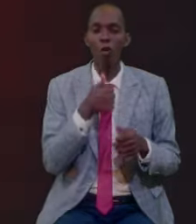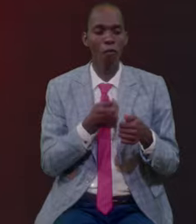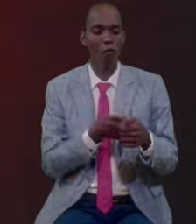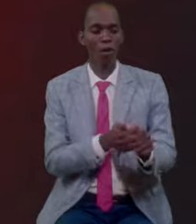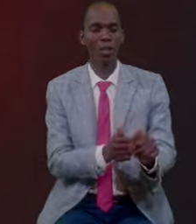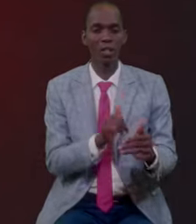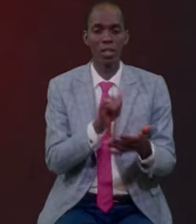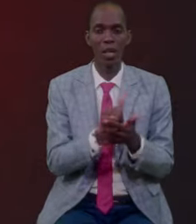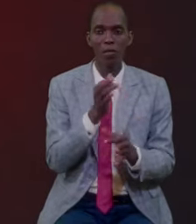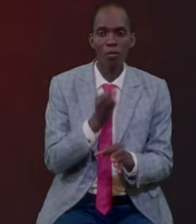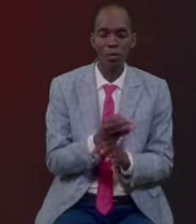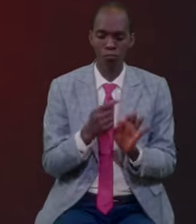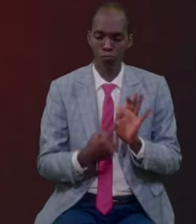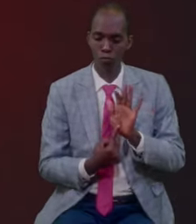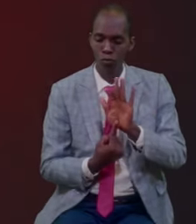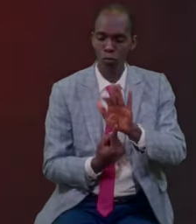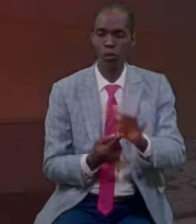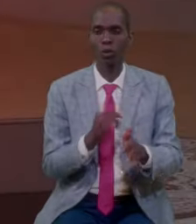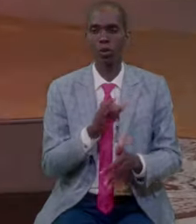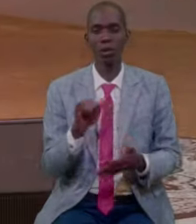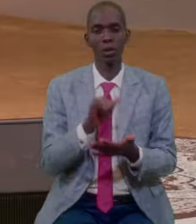that faith, expressing